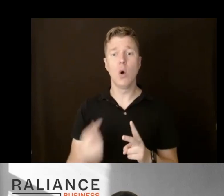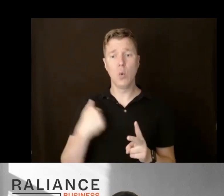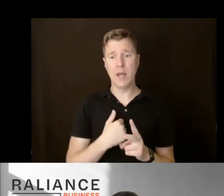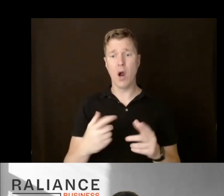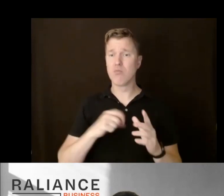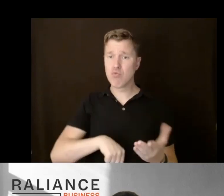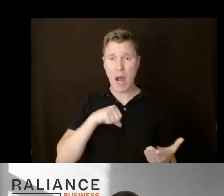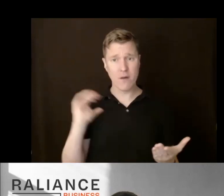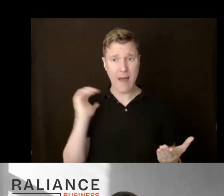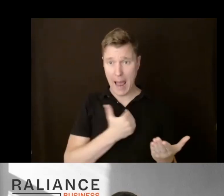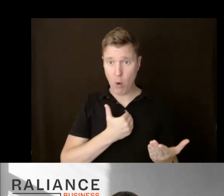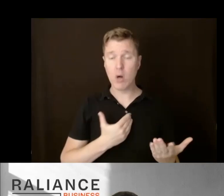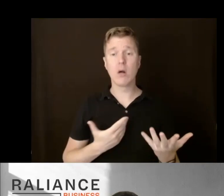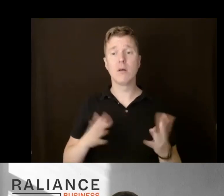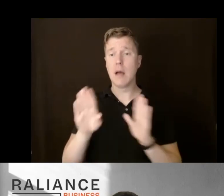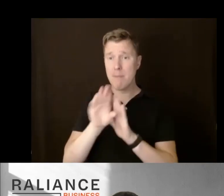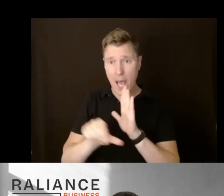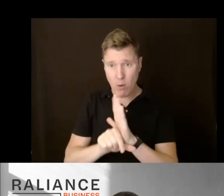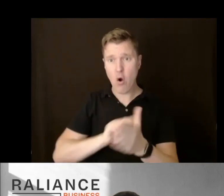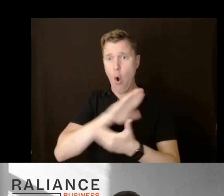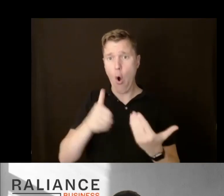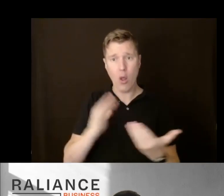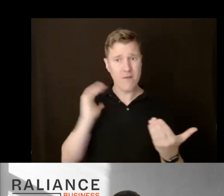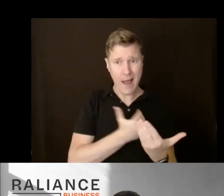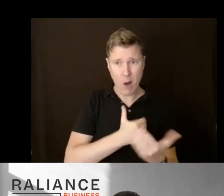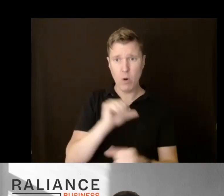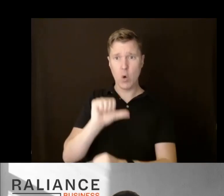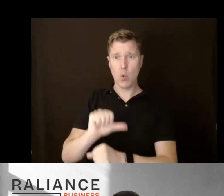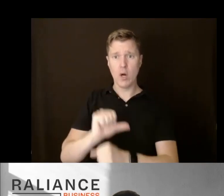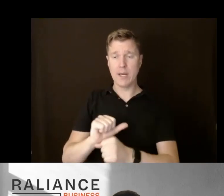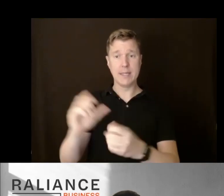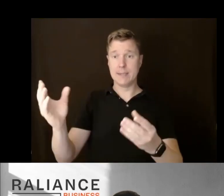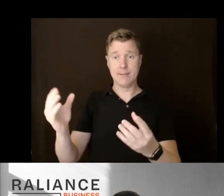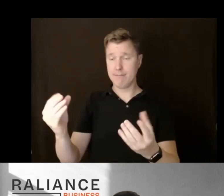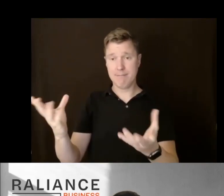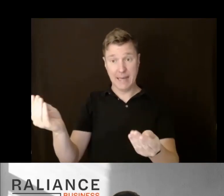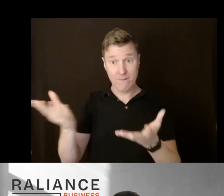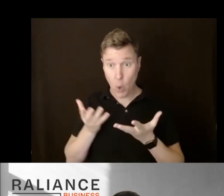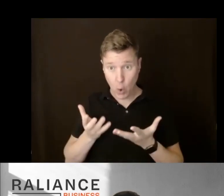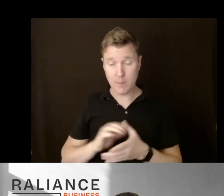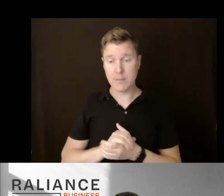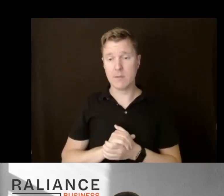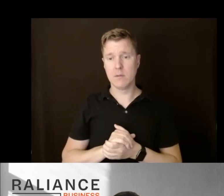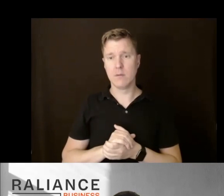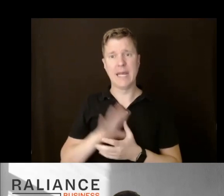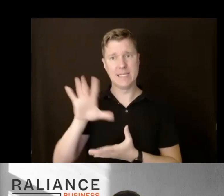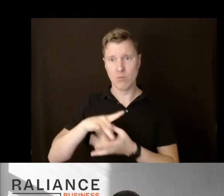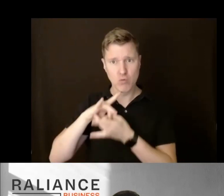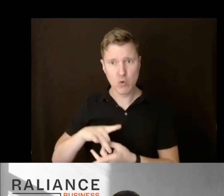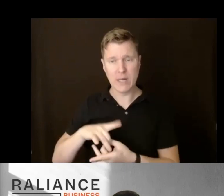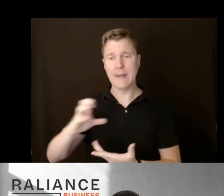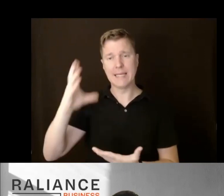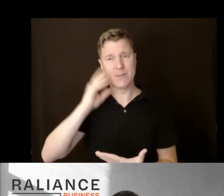of our background and all of our work, that all of our work is informed by being rooted in the experiences